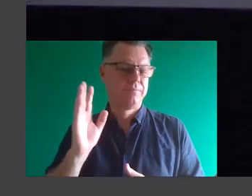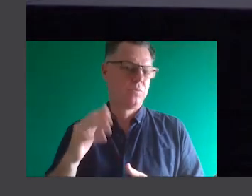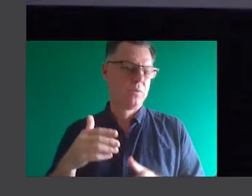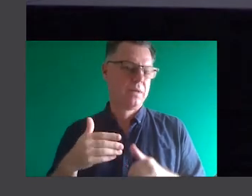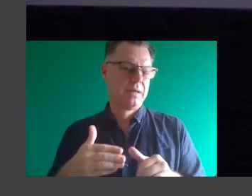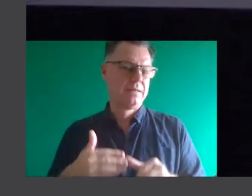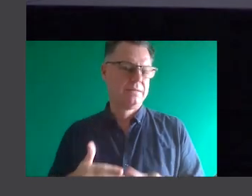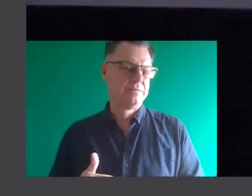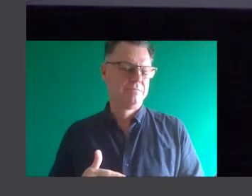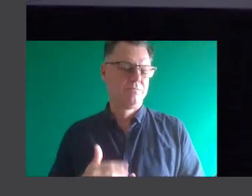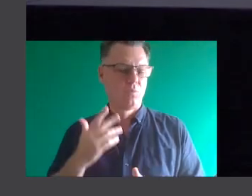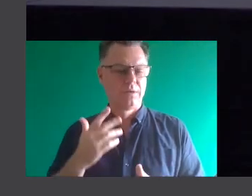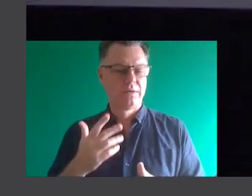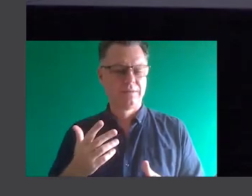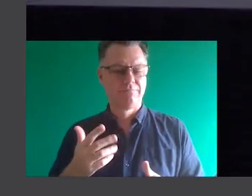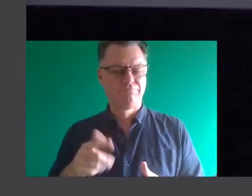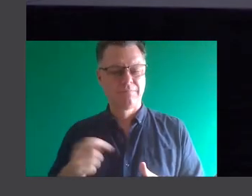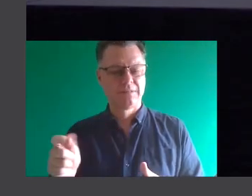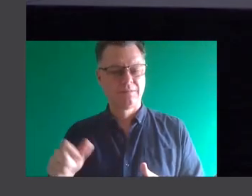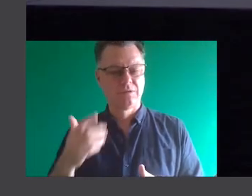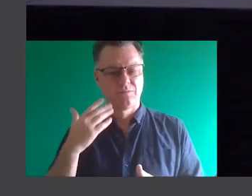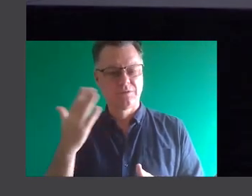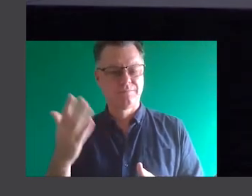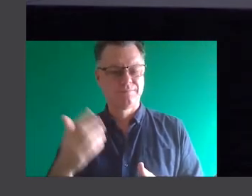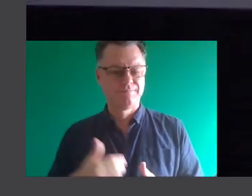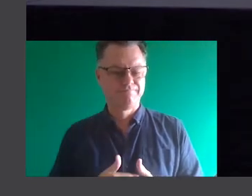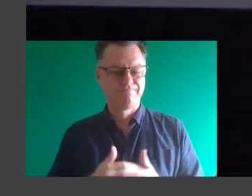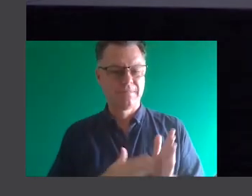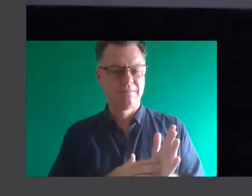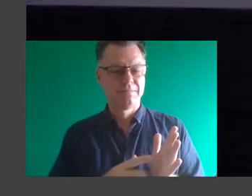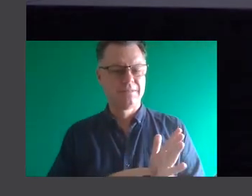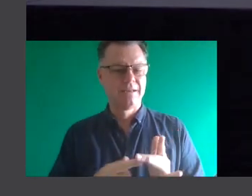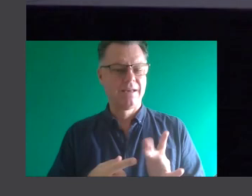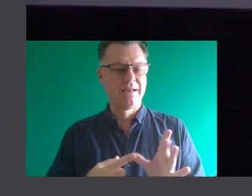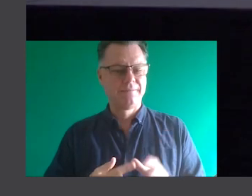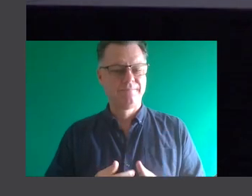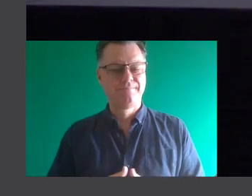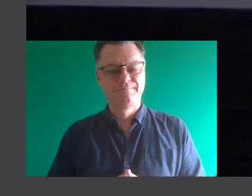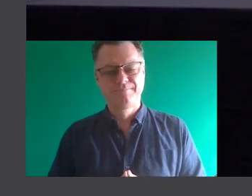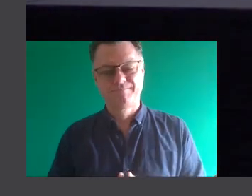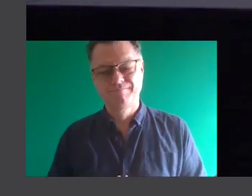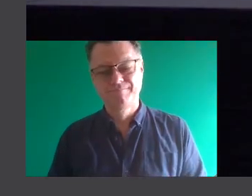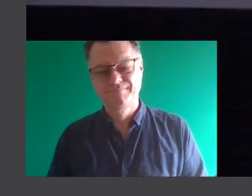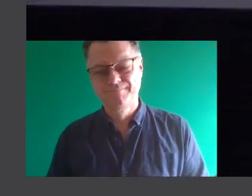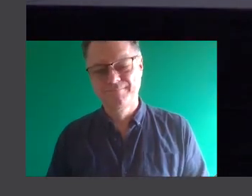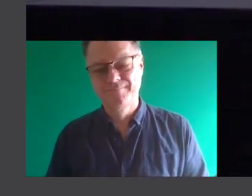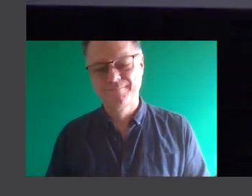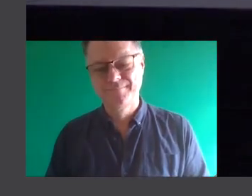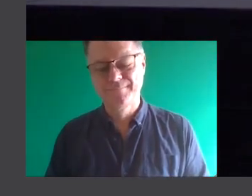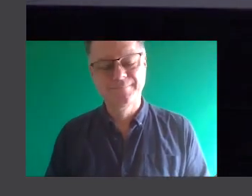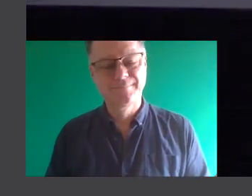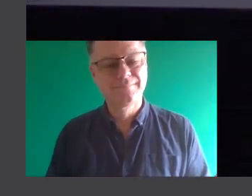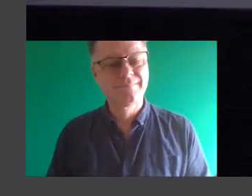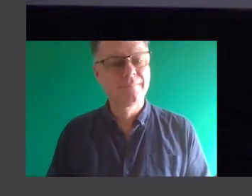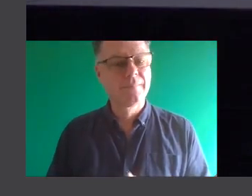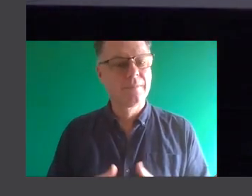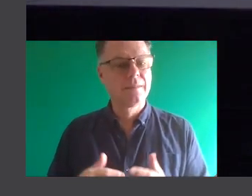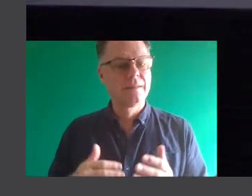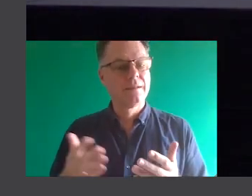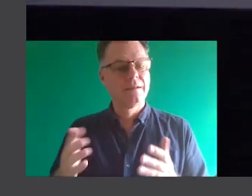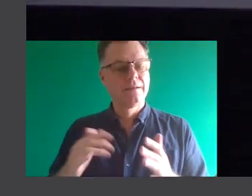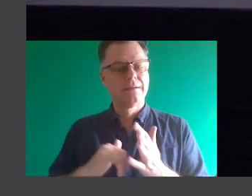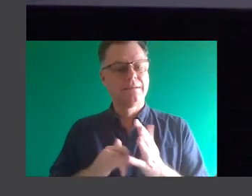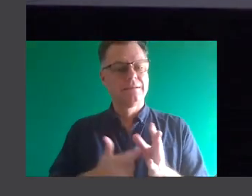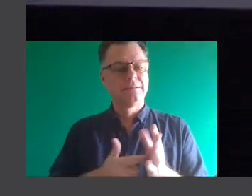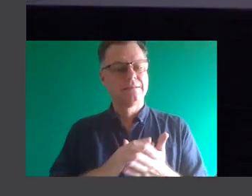have for all of our speakers, and we'll get to those after our next presentations from the MTIA. And